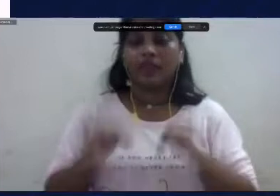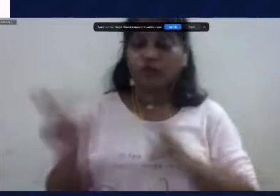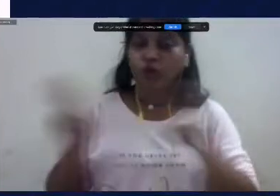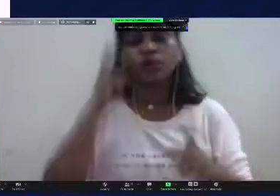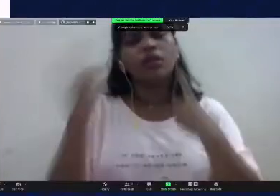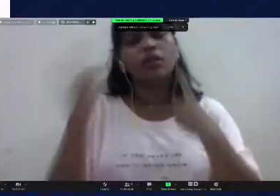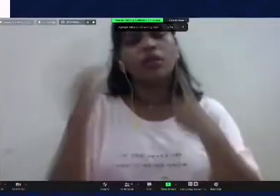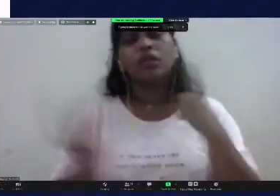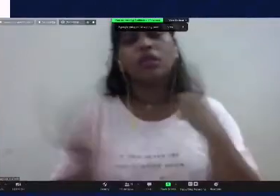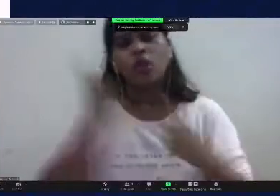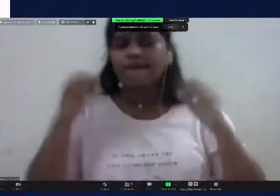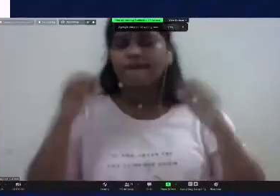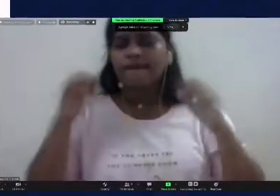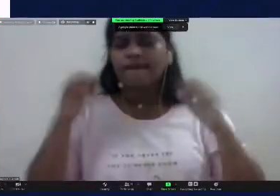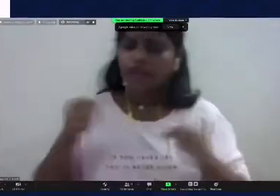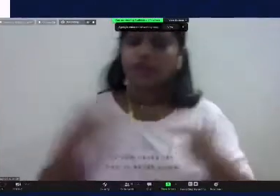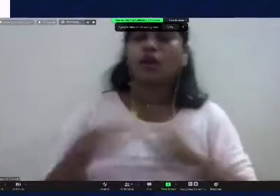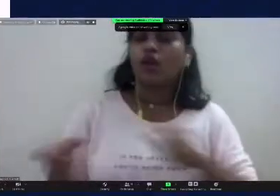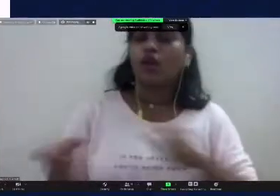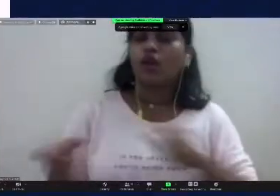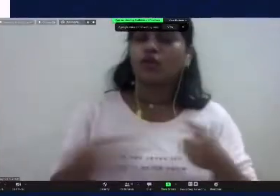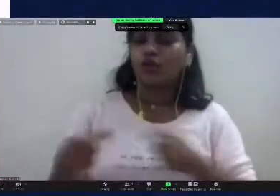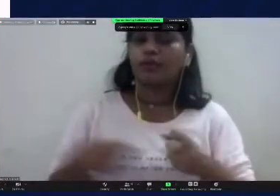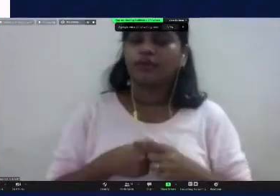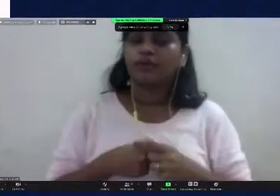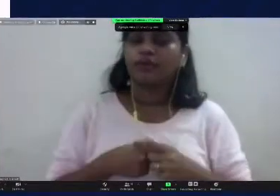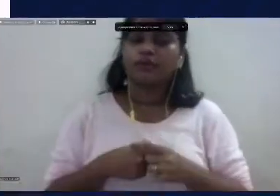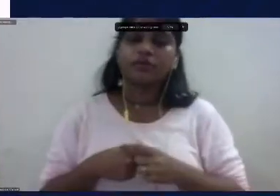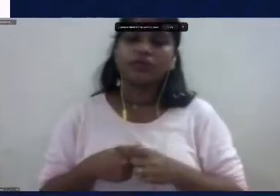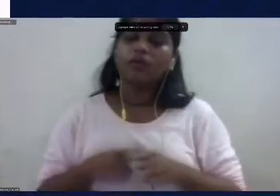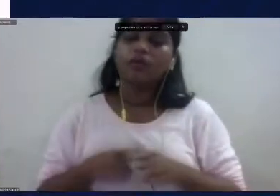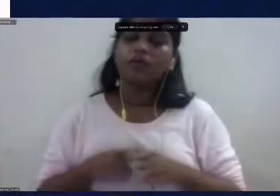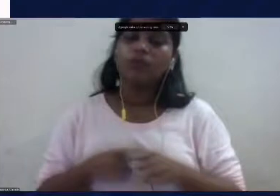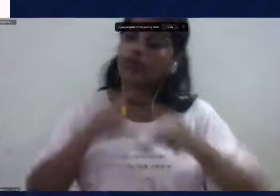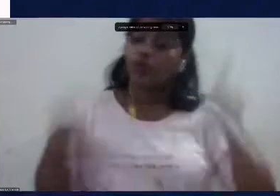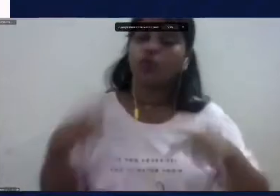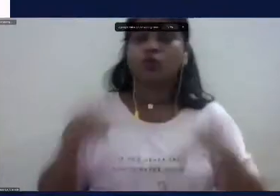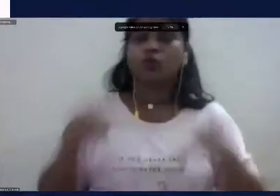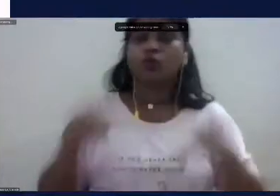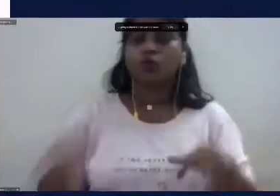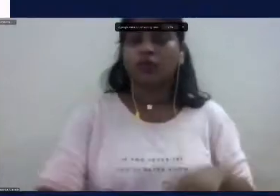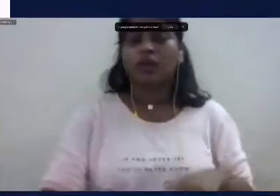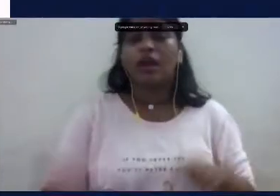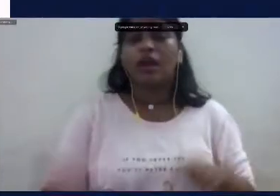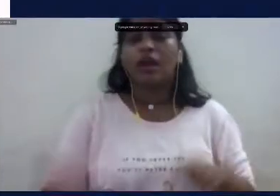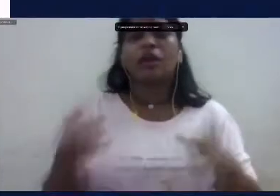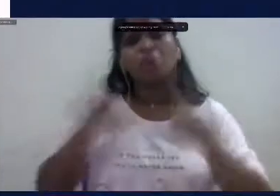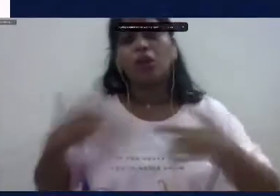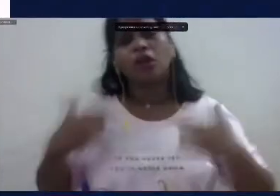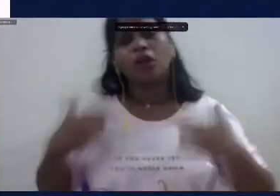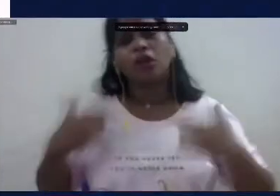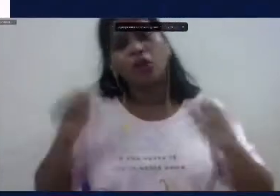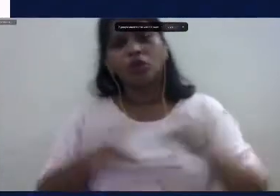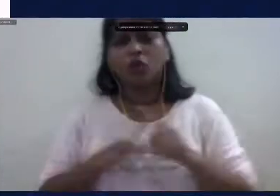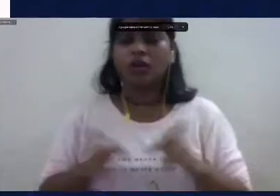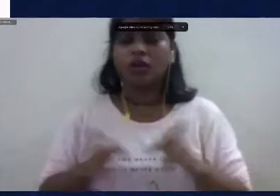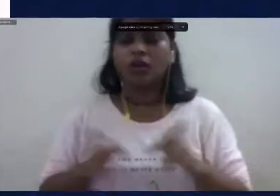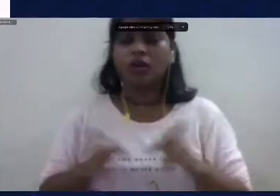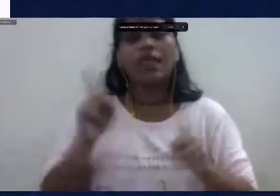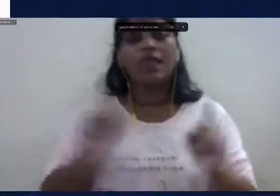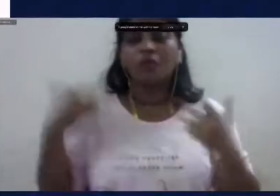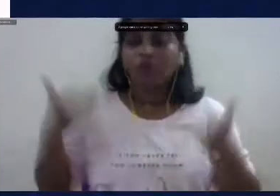thoughts, we can control a computer today, and a monkey could do that. And That's where we